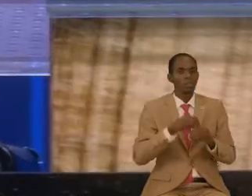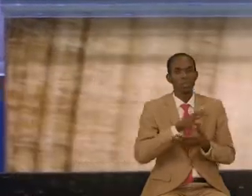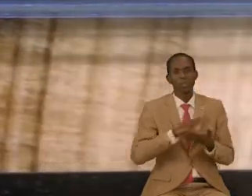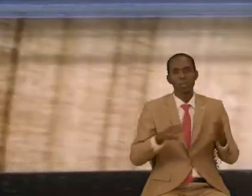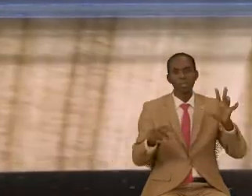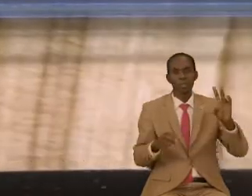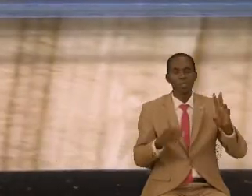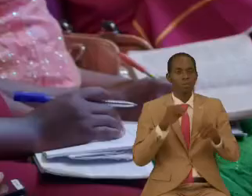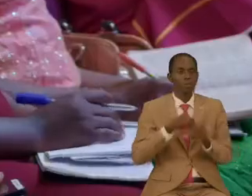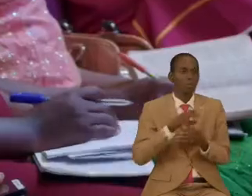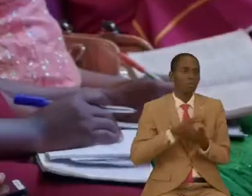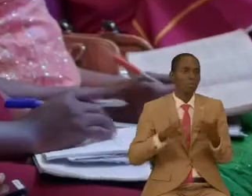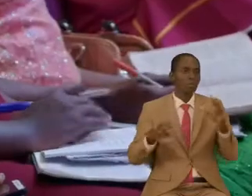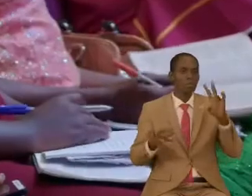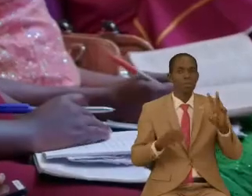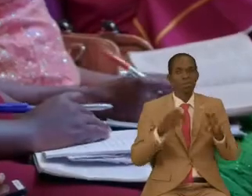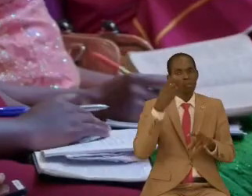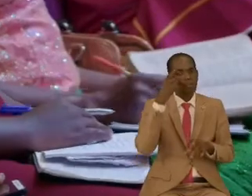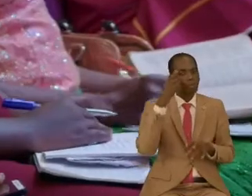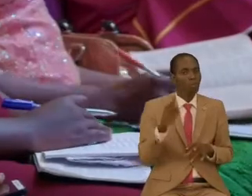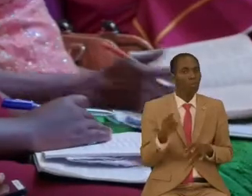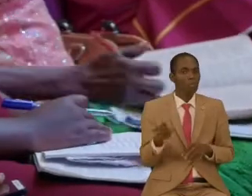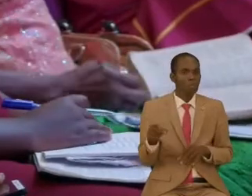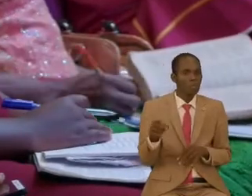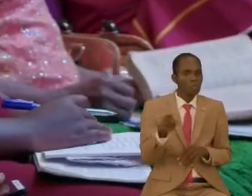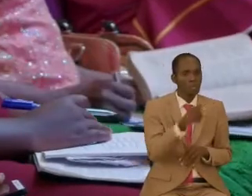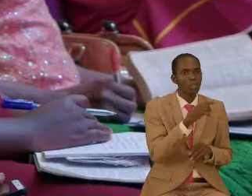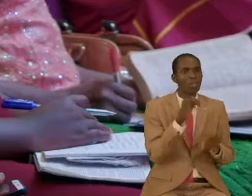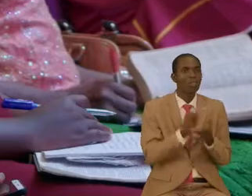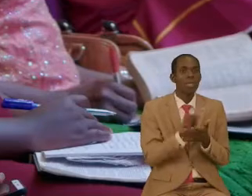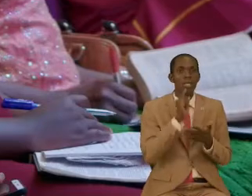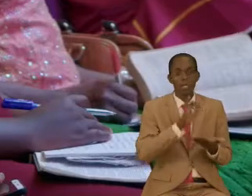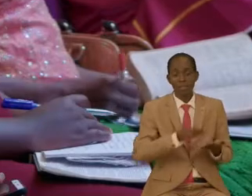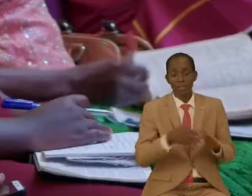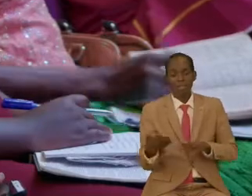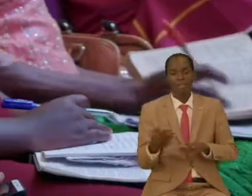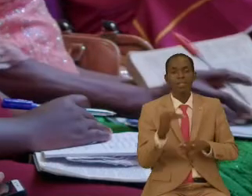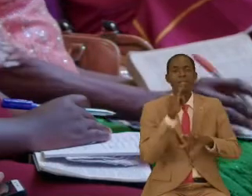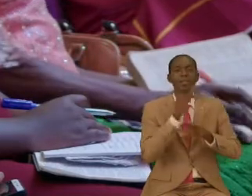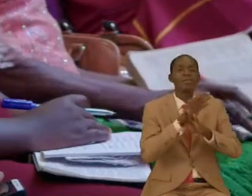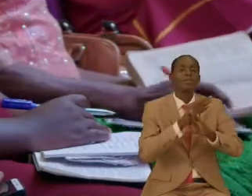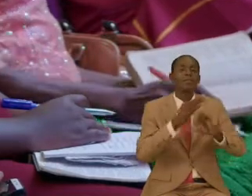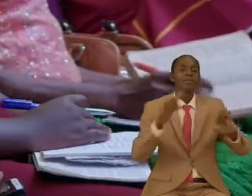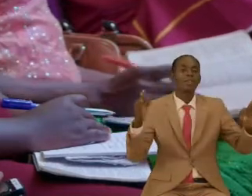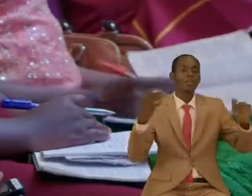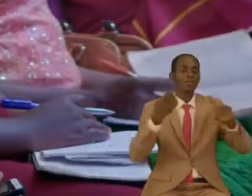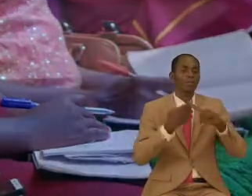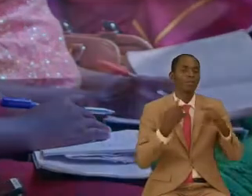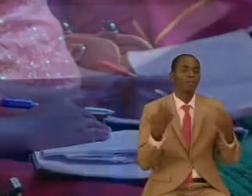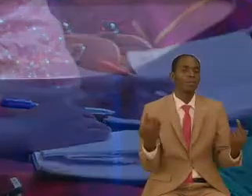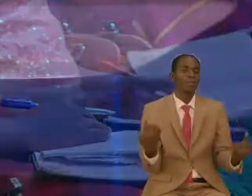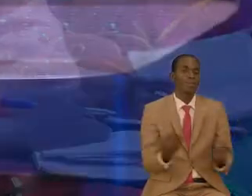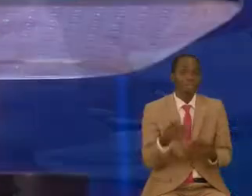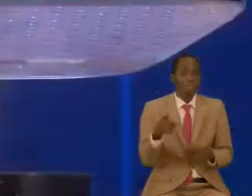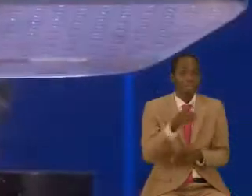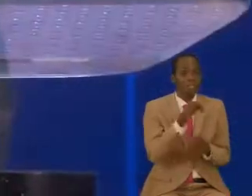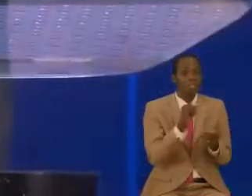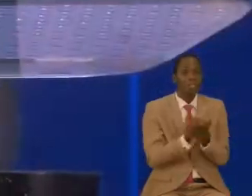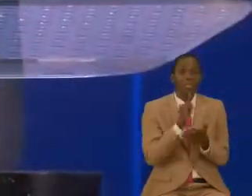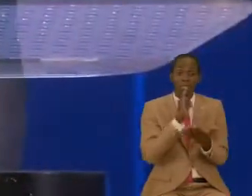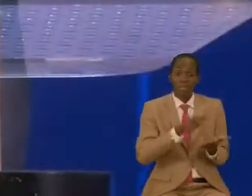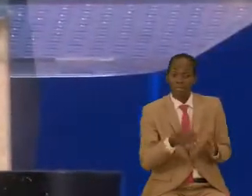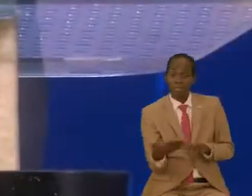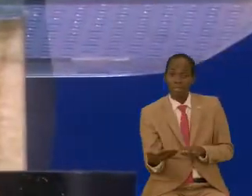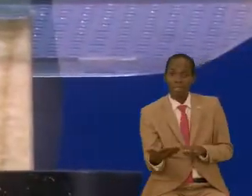In verse 7, for he that is dead is freed from sin. He that is